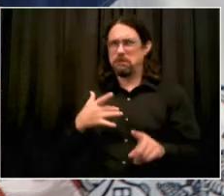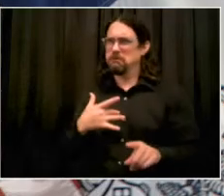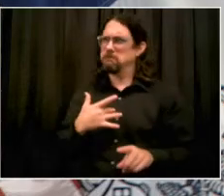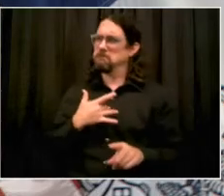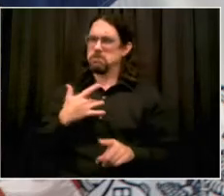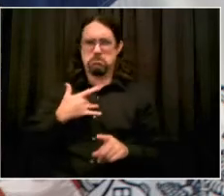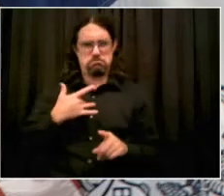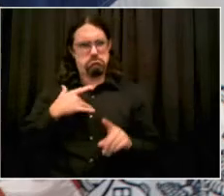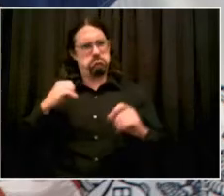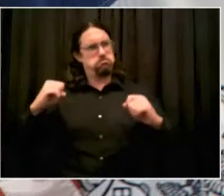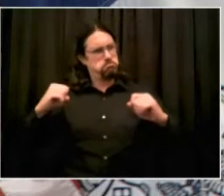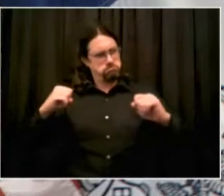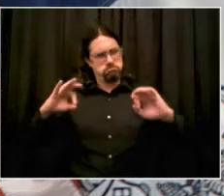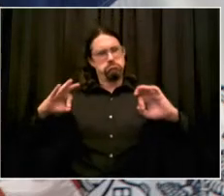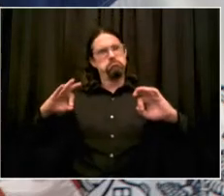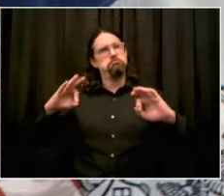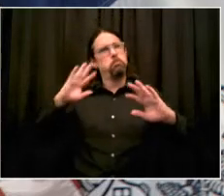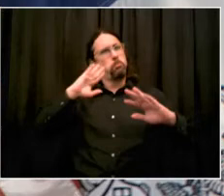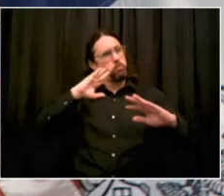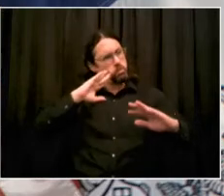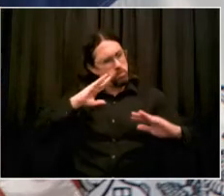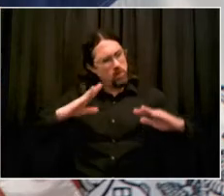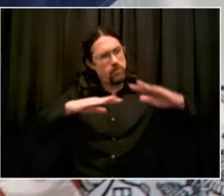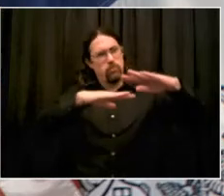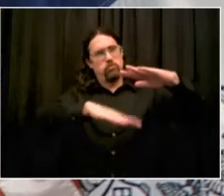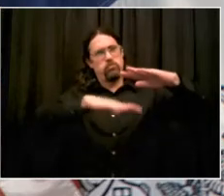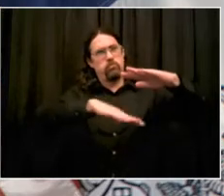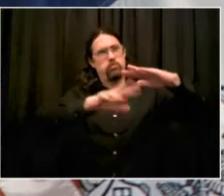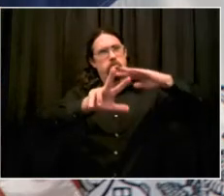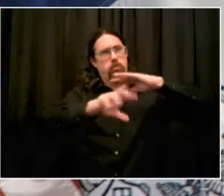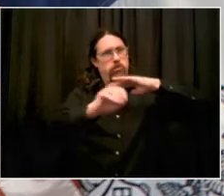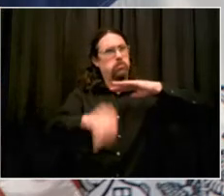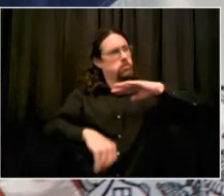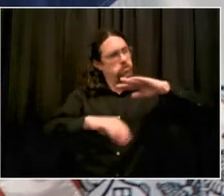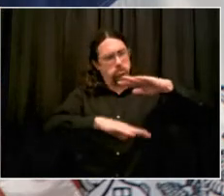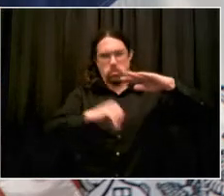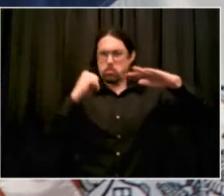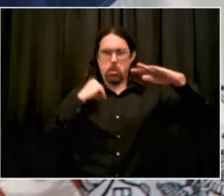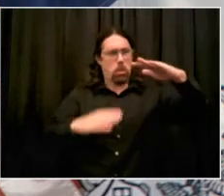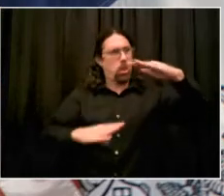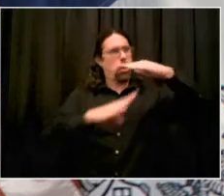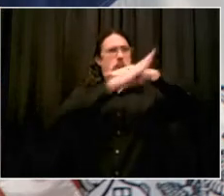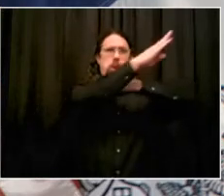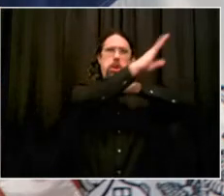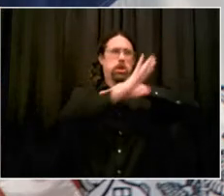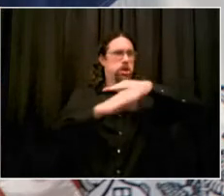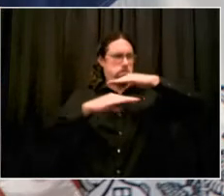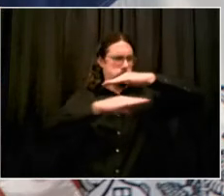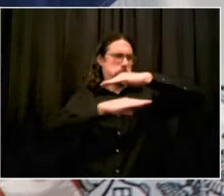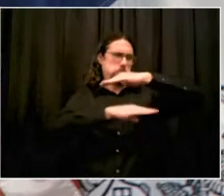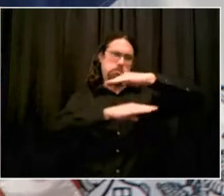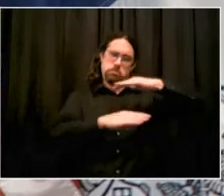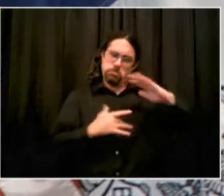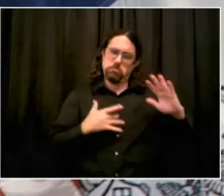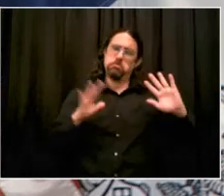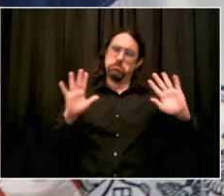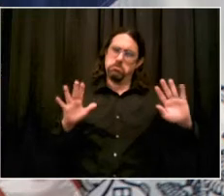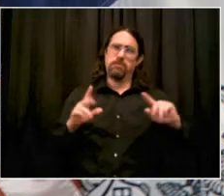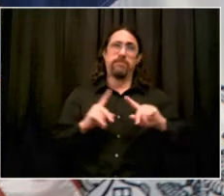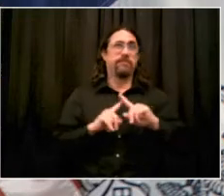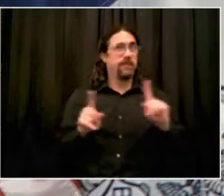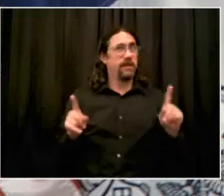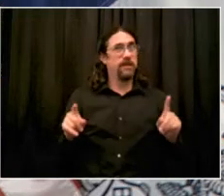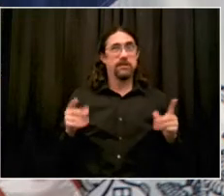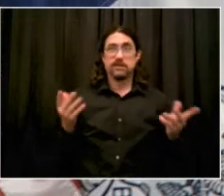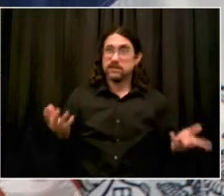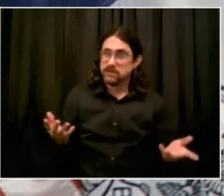goal would be against the backdrop of constantly trying to push down the number. So if we had a moment where we had to do any kind of closure,